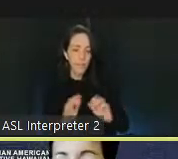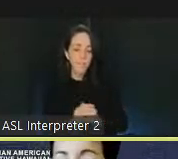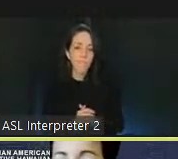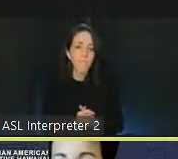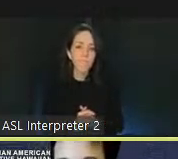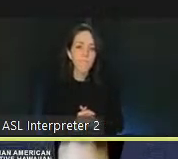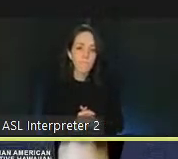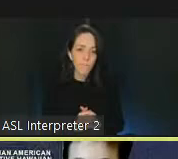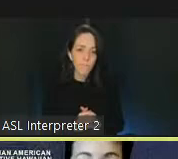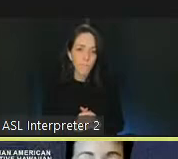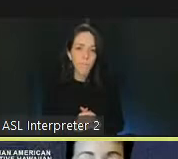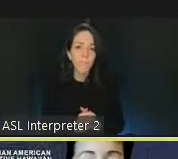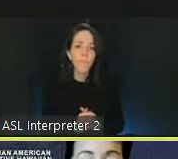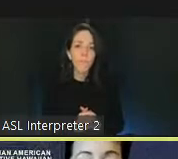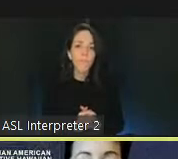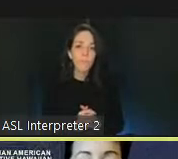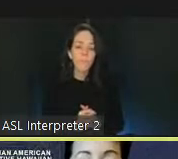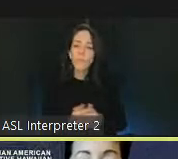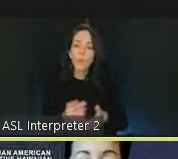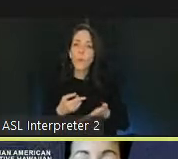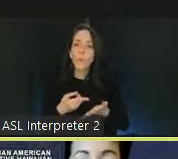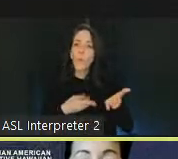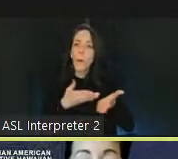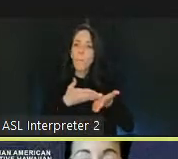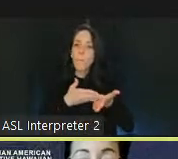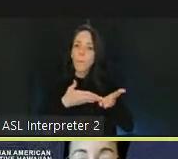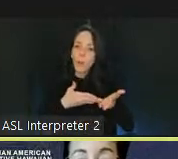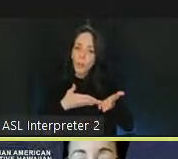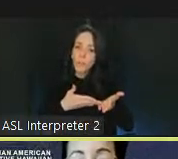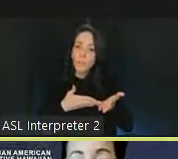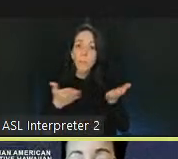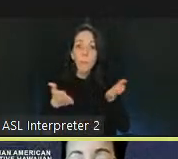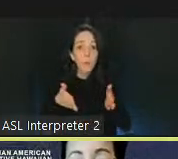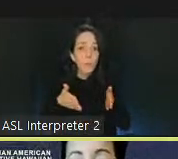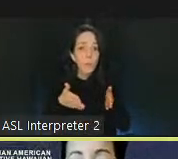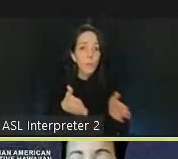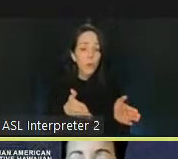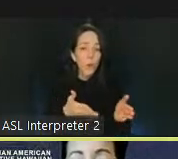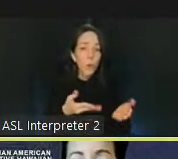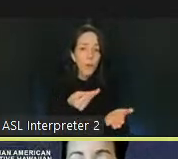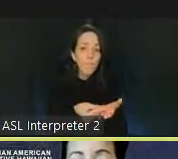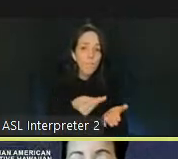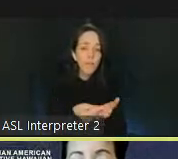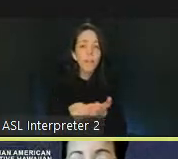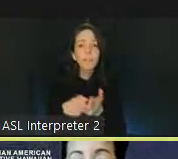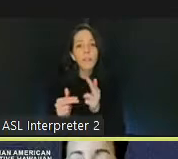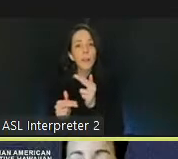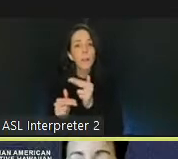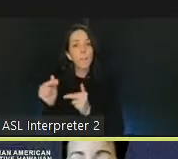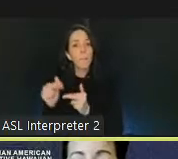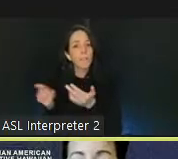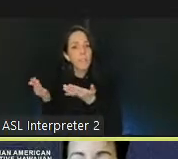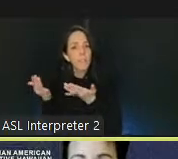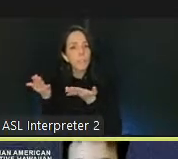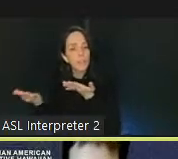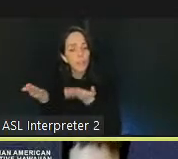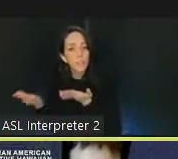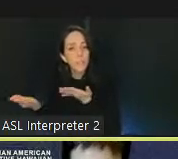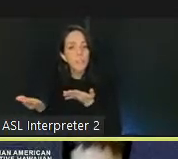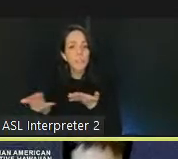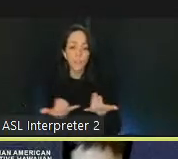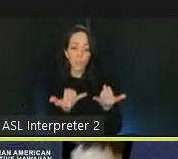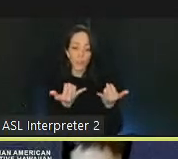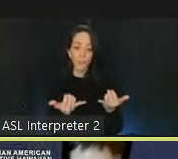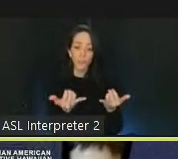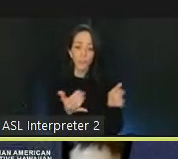what portions of perhaps the road fund, building services, current planning, and long-range